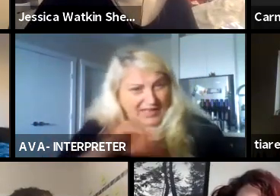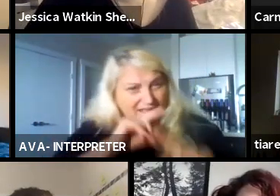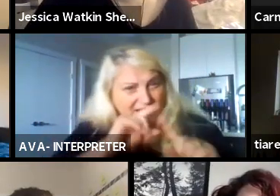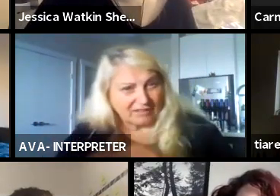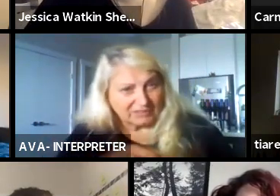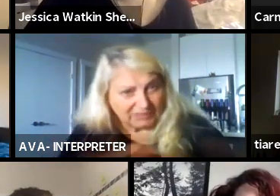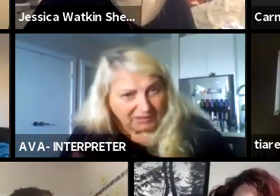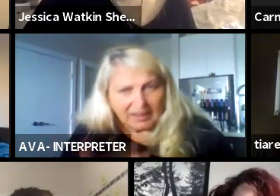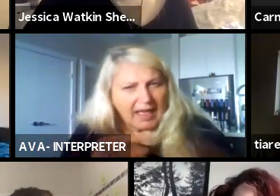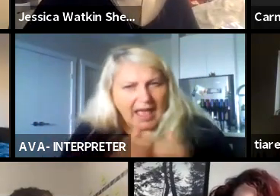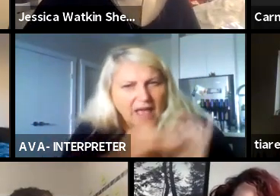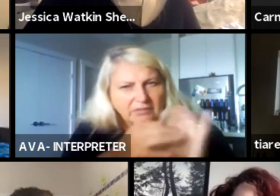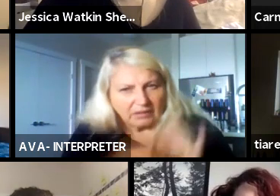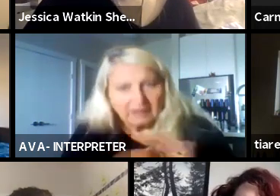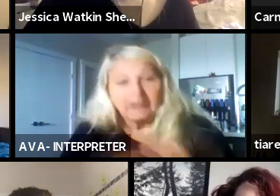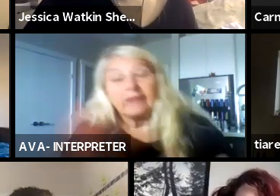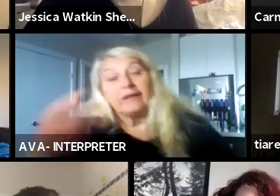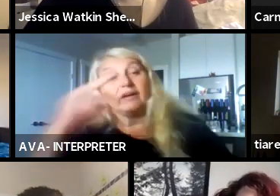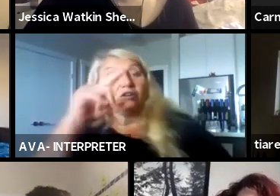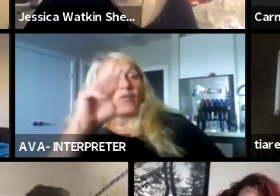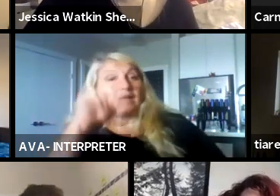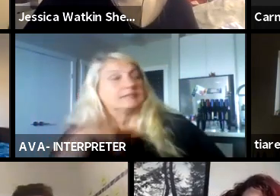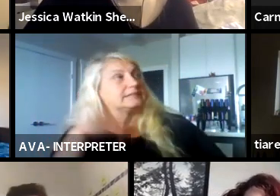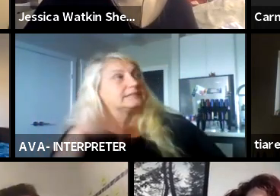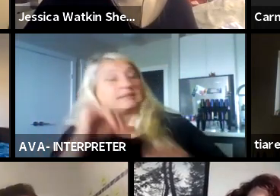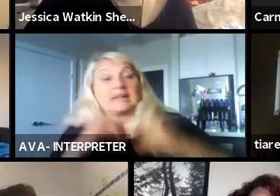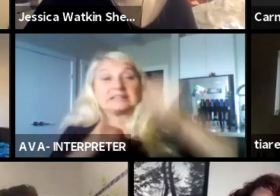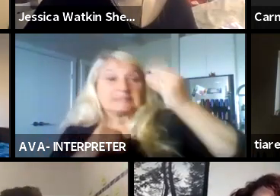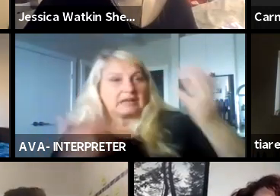responsive relationship again and again and again.